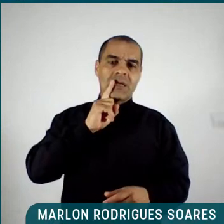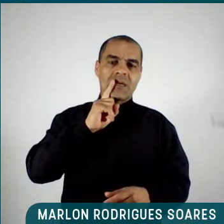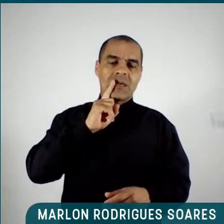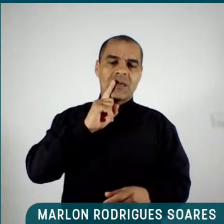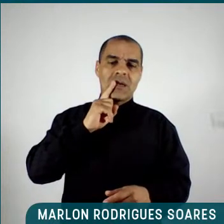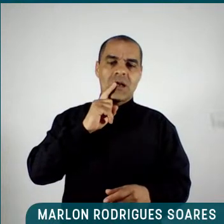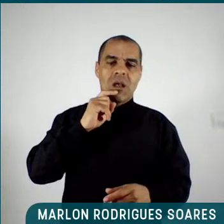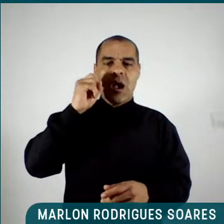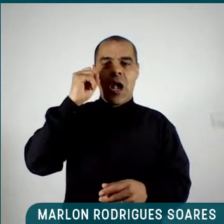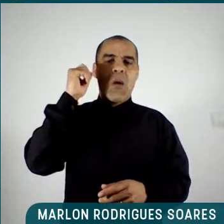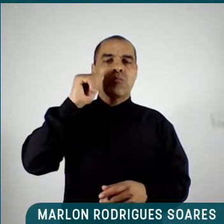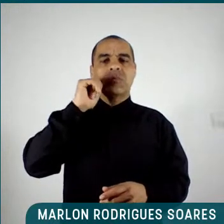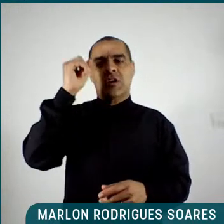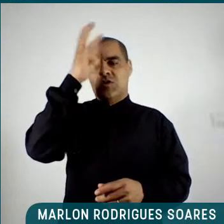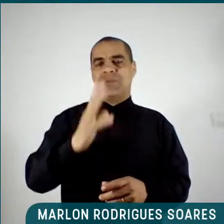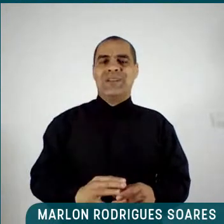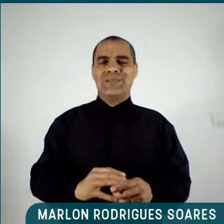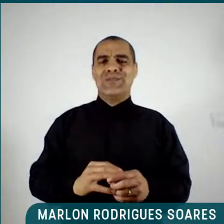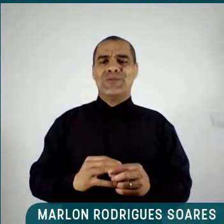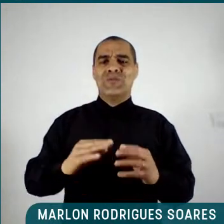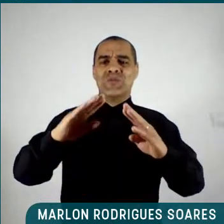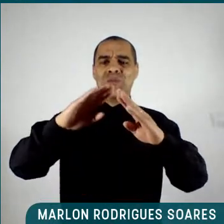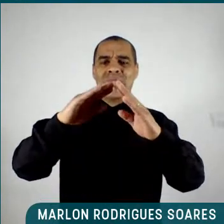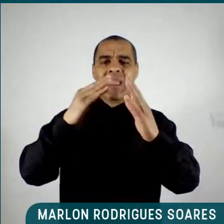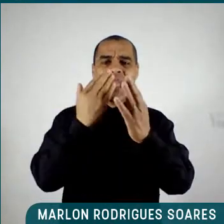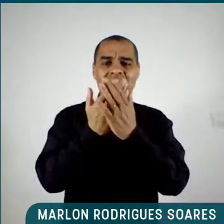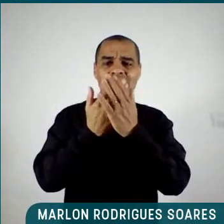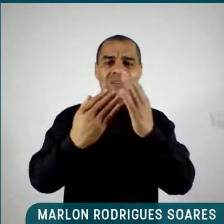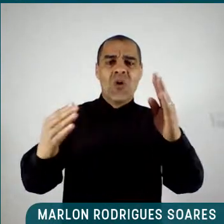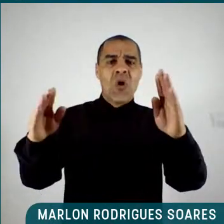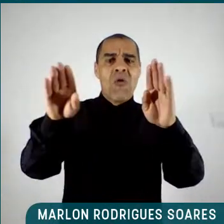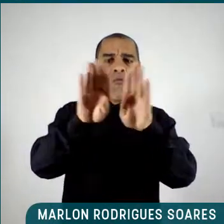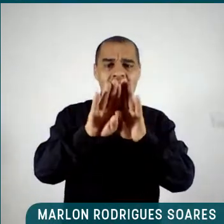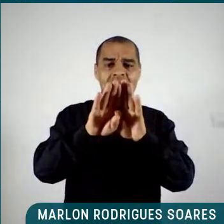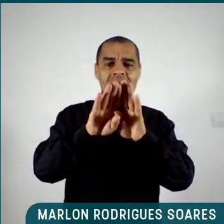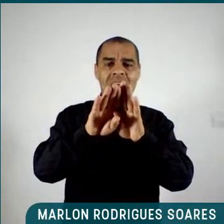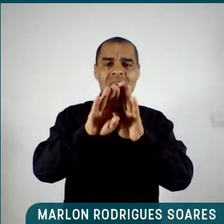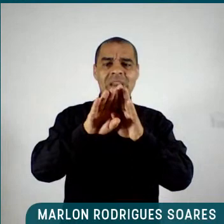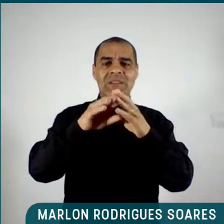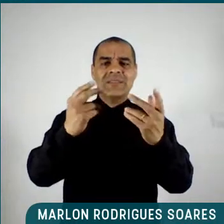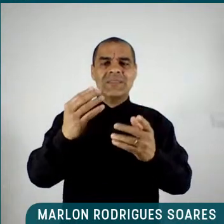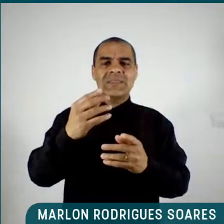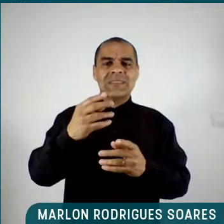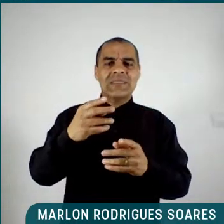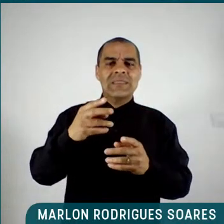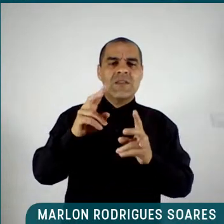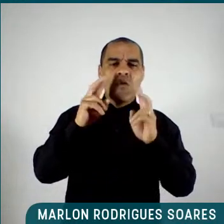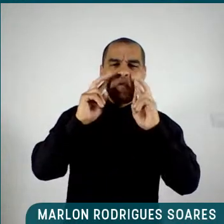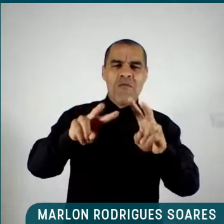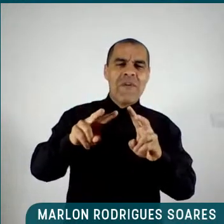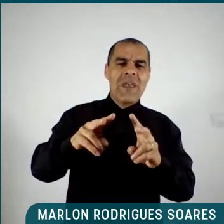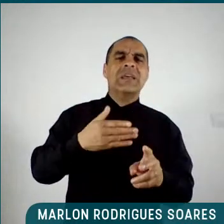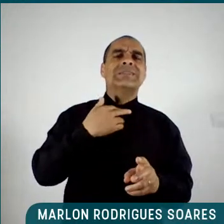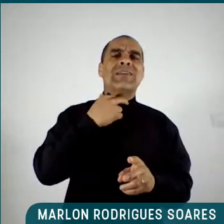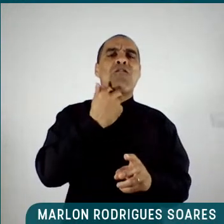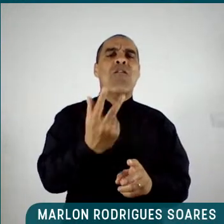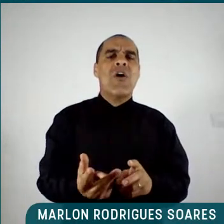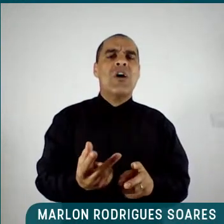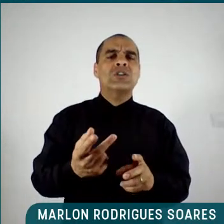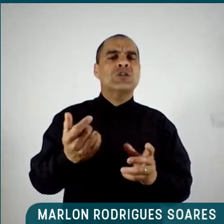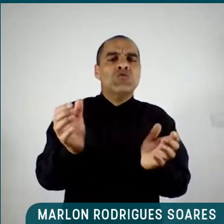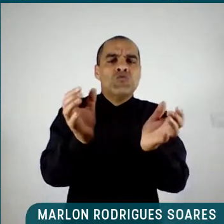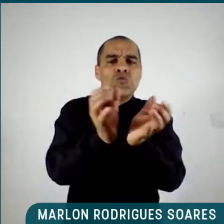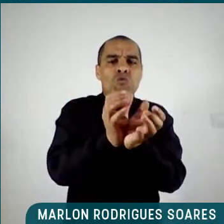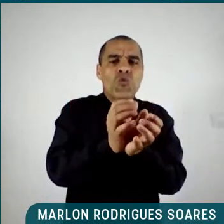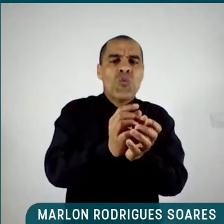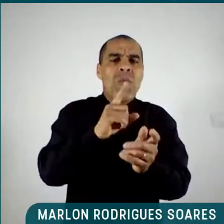means mainly quando the se pergunta black and the mixed como race expressar women. voz, o And campo then indígena. we have the Nós novamente school estamos falando closures,